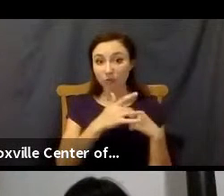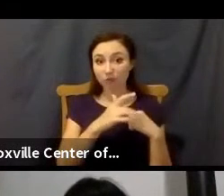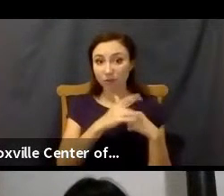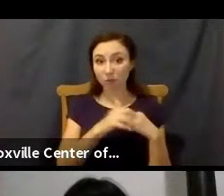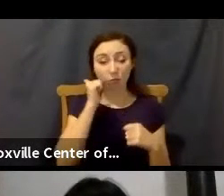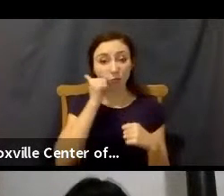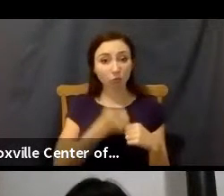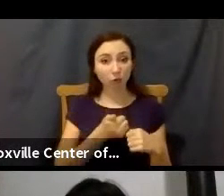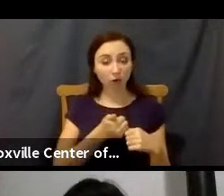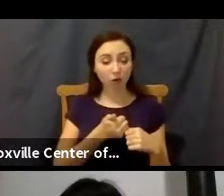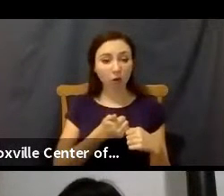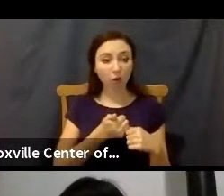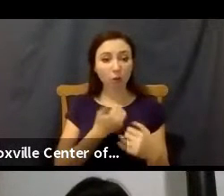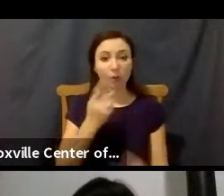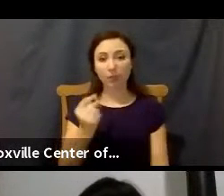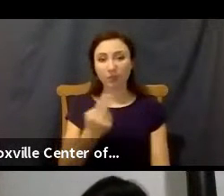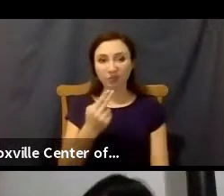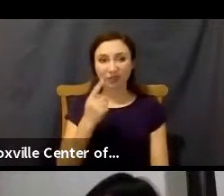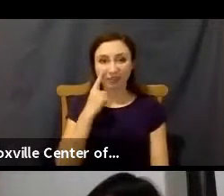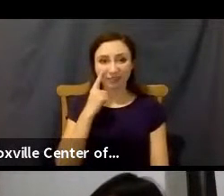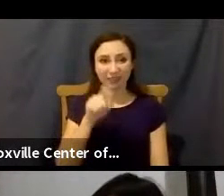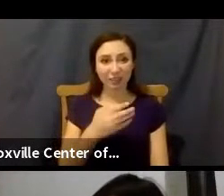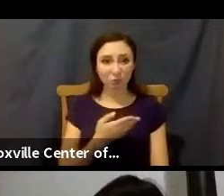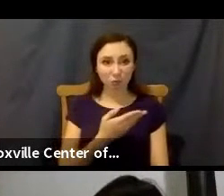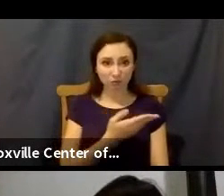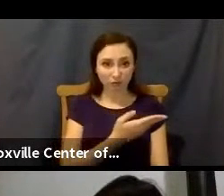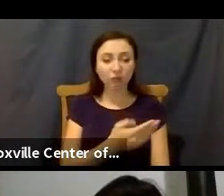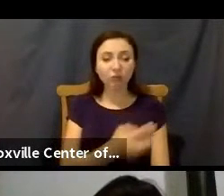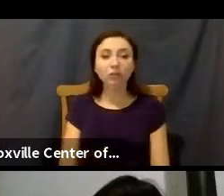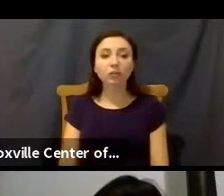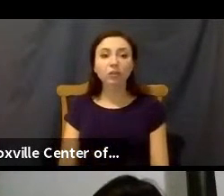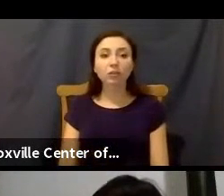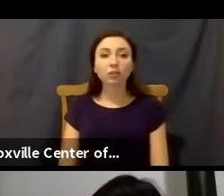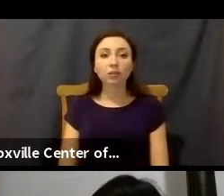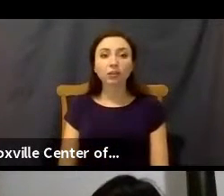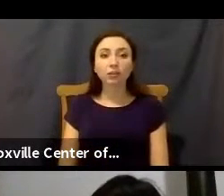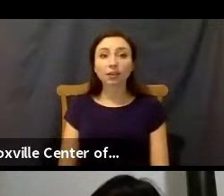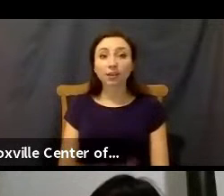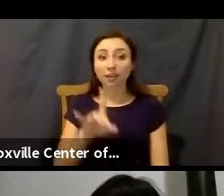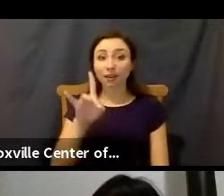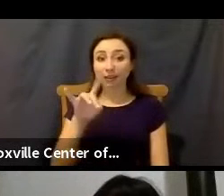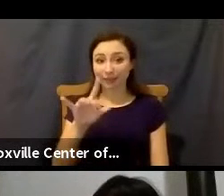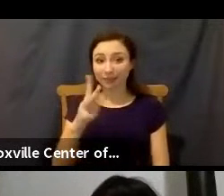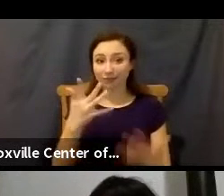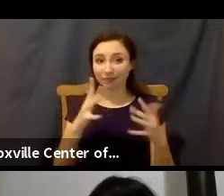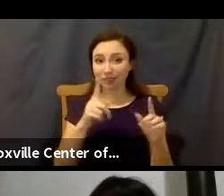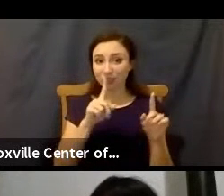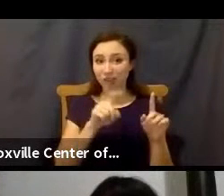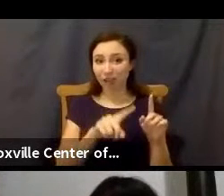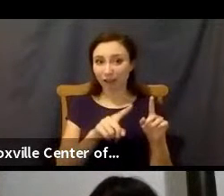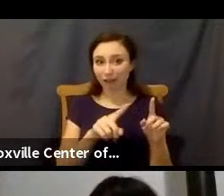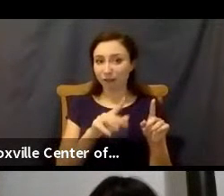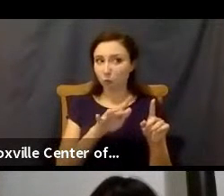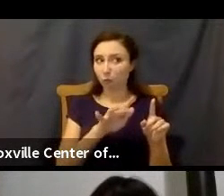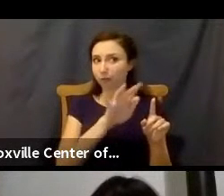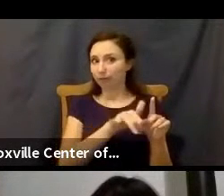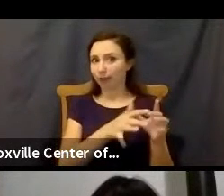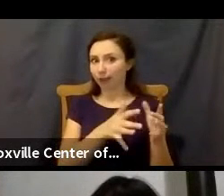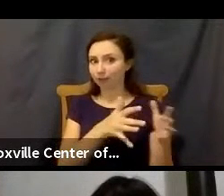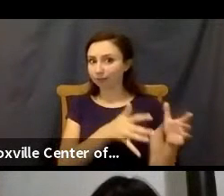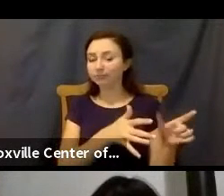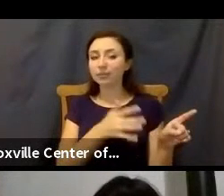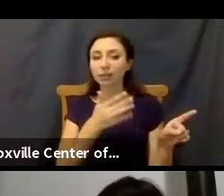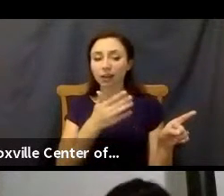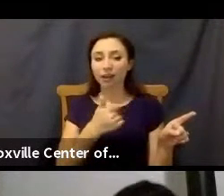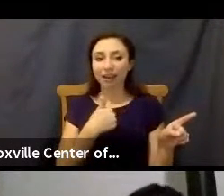tomorrow. I think Thursday is when that needs to be there. I did ask, and then so there's that. I'm not sure. I have a